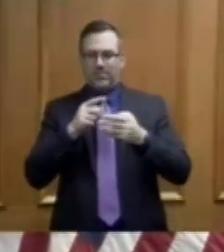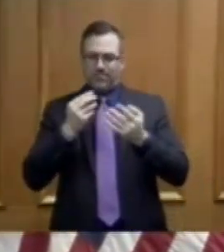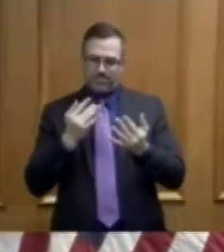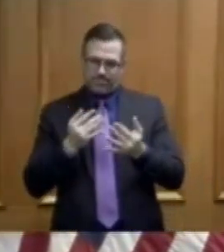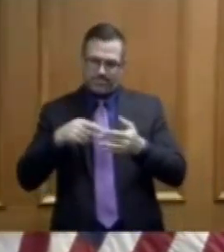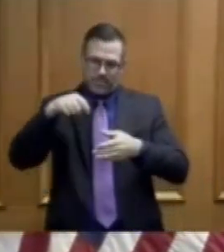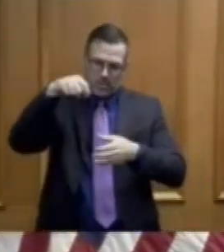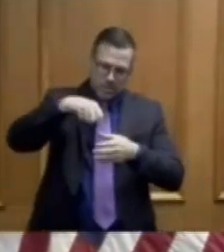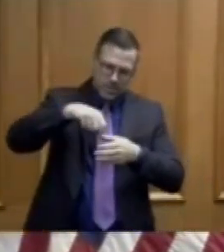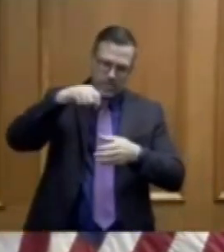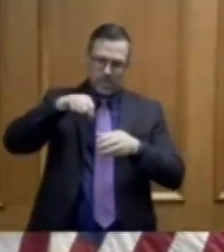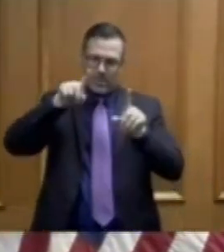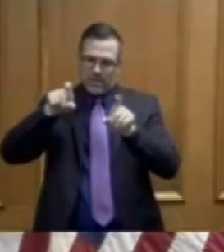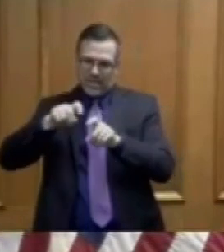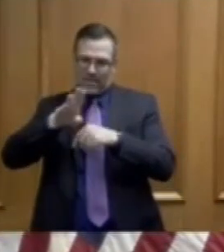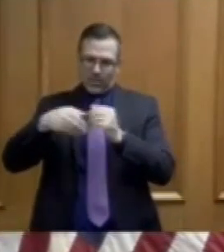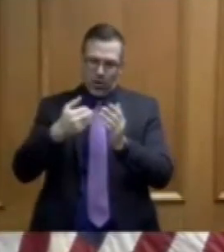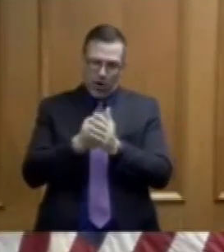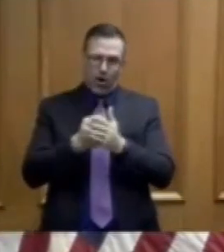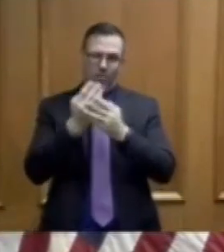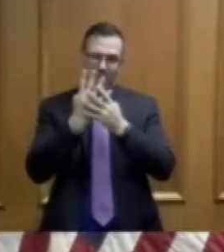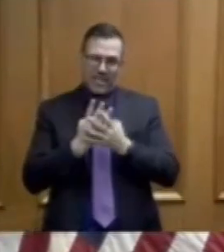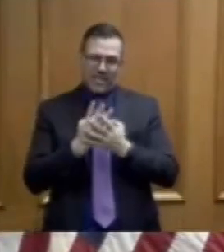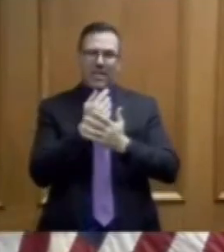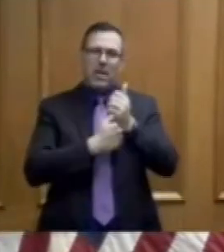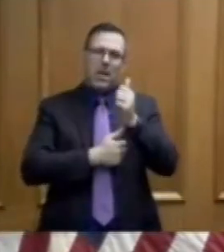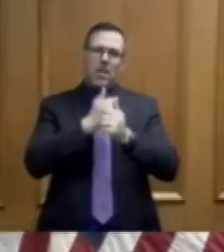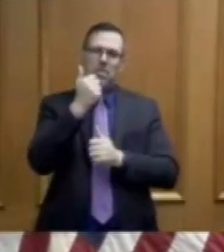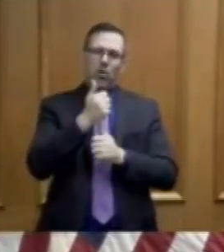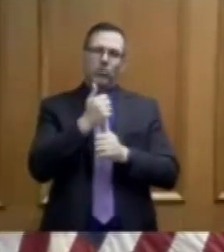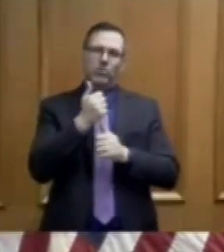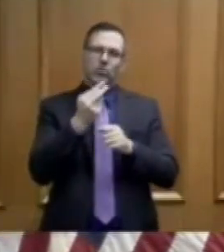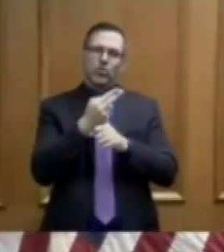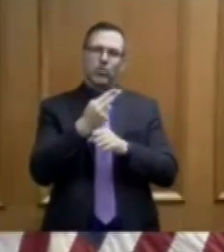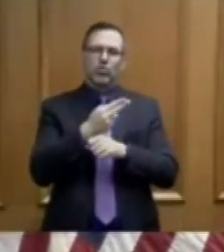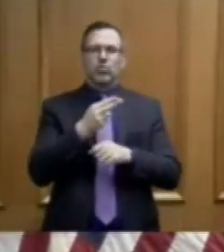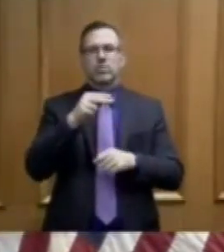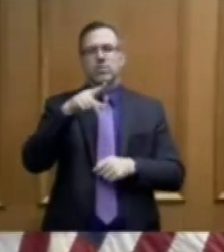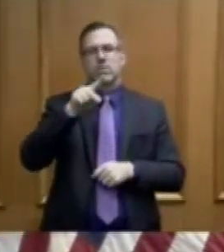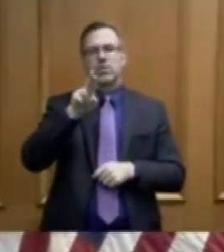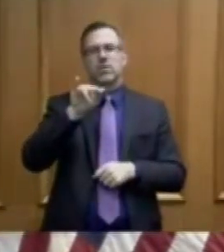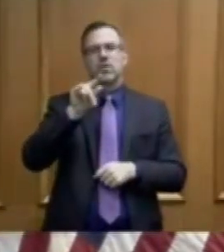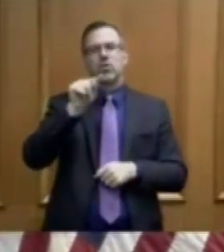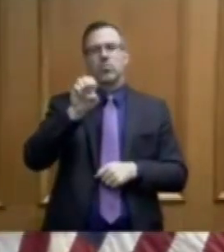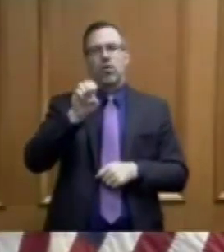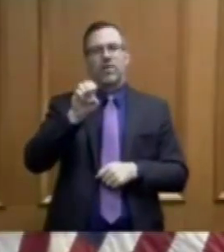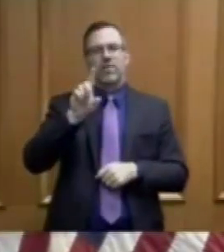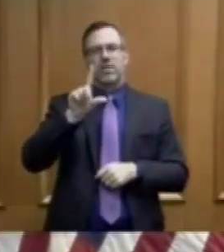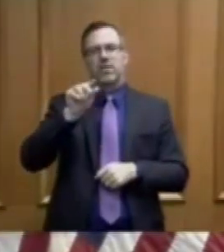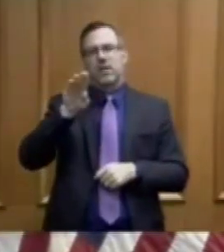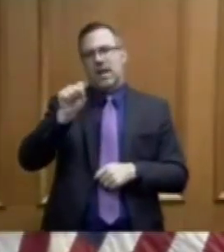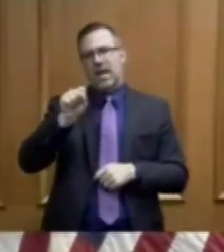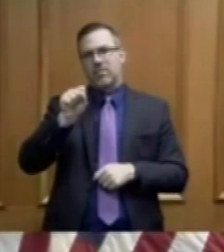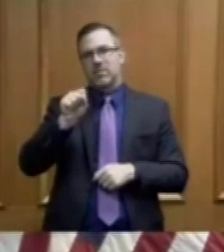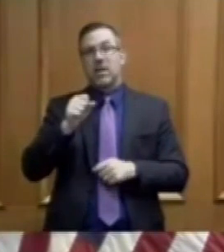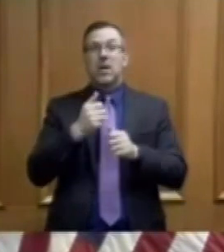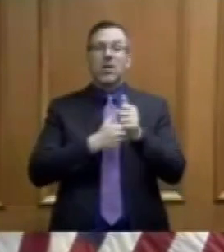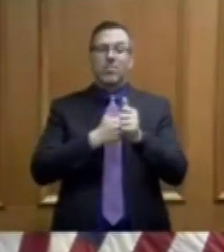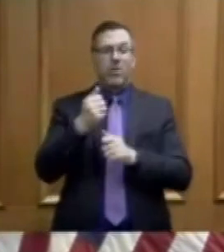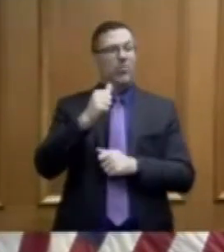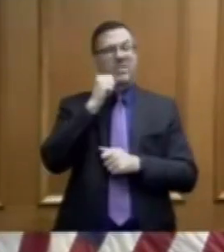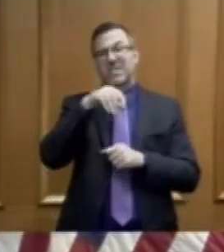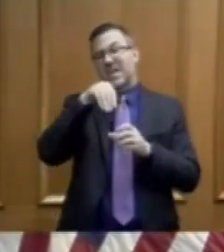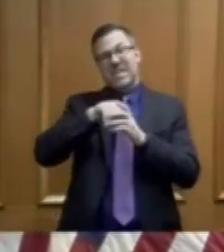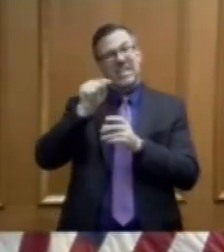can see in the data on our website, are run by private labs. Most of those are not in this state, so there's